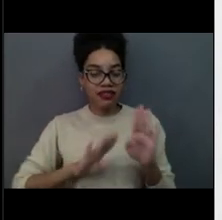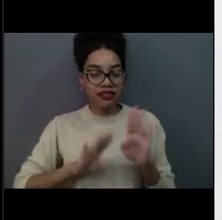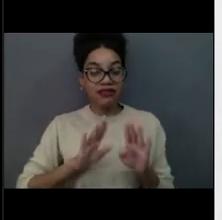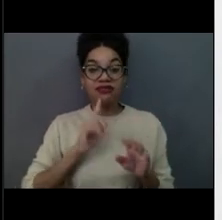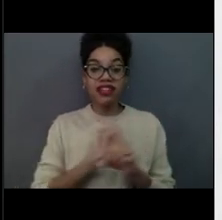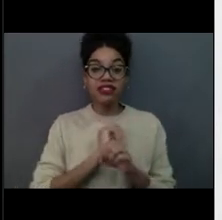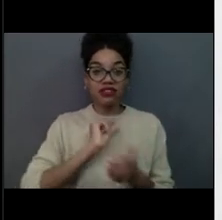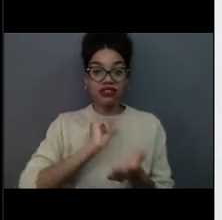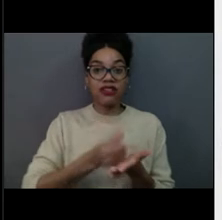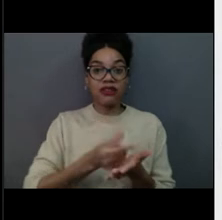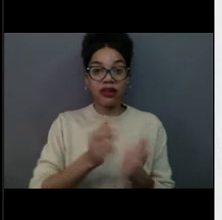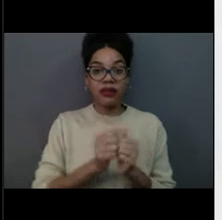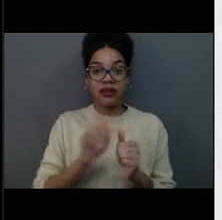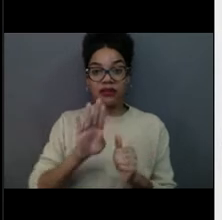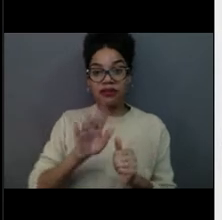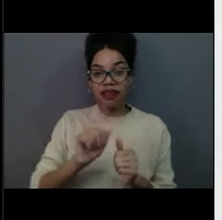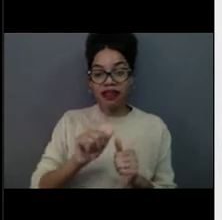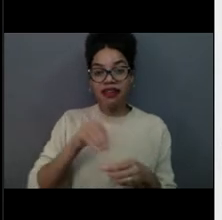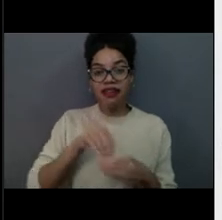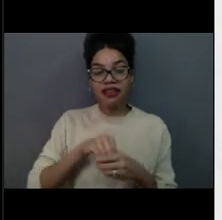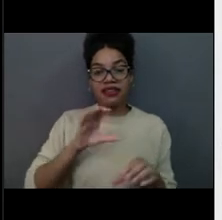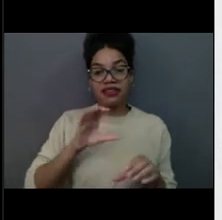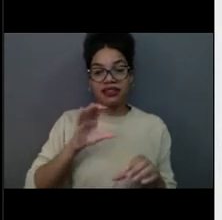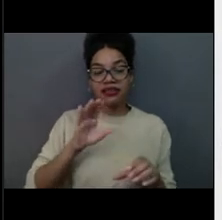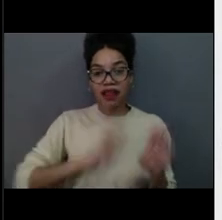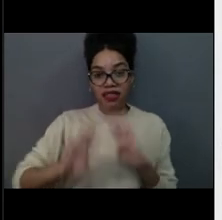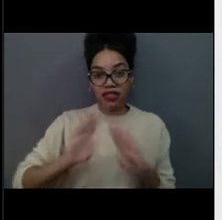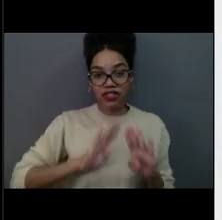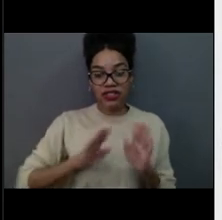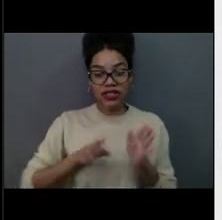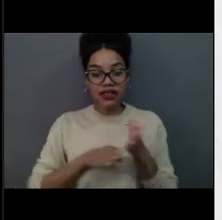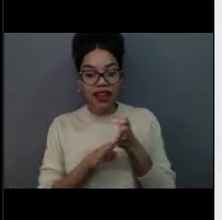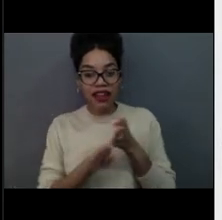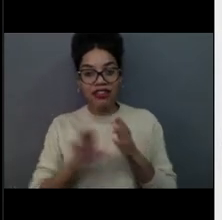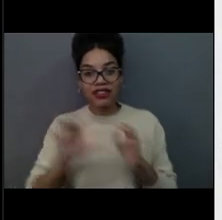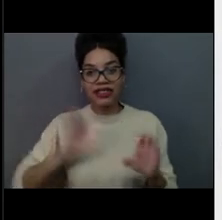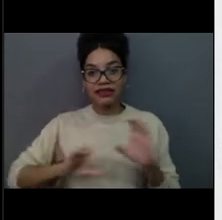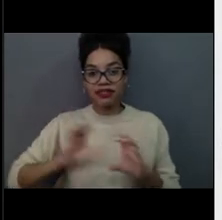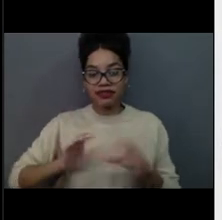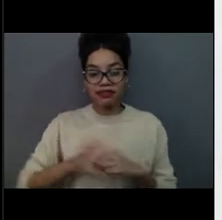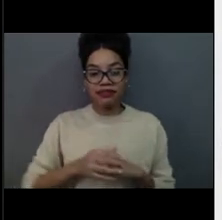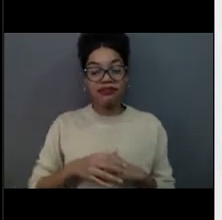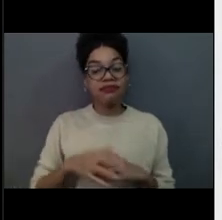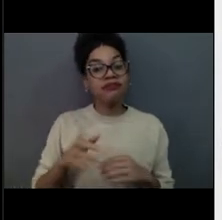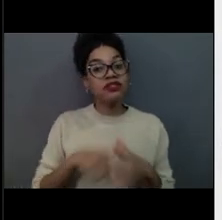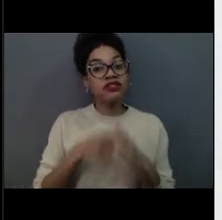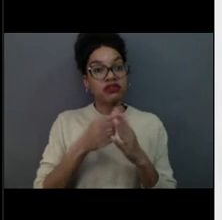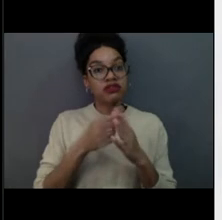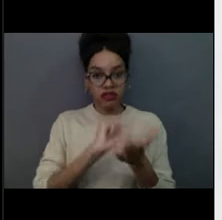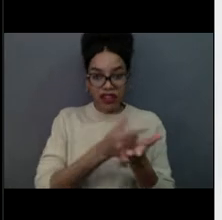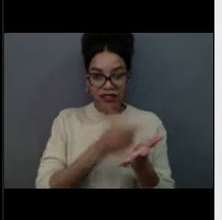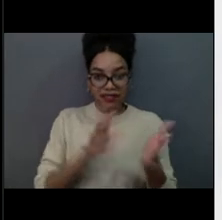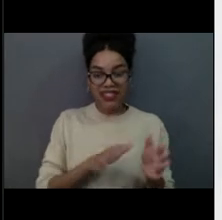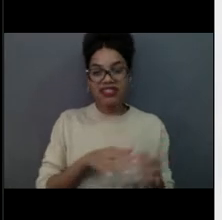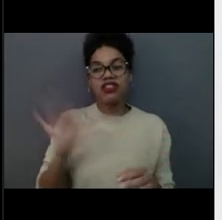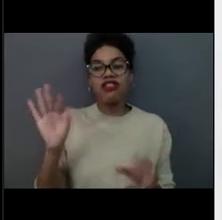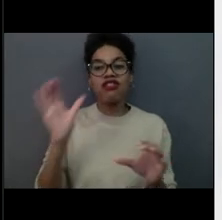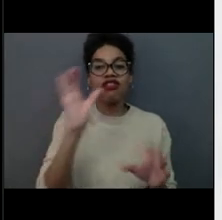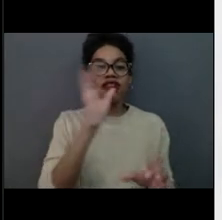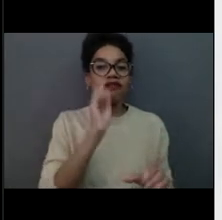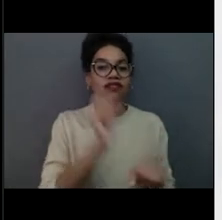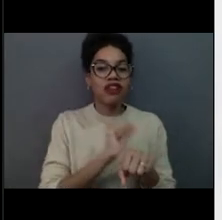science in biology and a minor in chemistry. And I started applying for jobs and was lucky enough to be selected by the NOAA Seafood Inspection